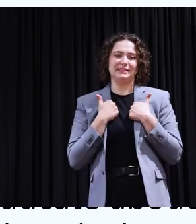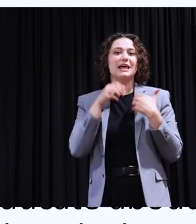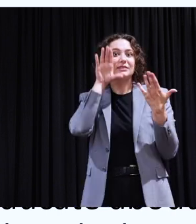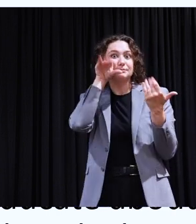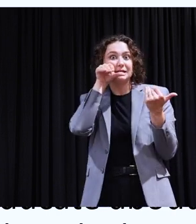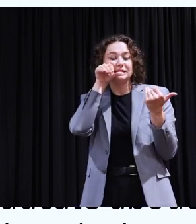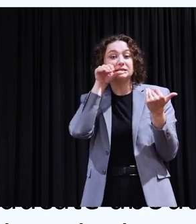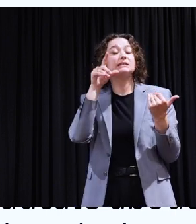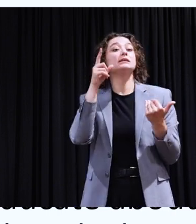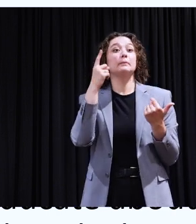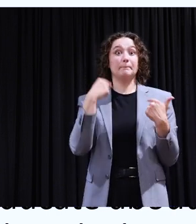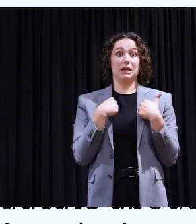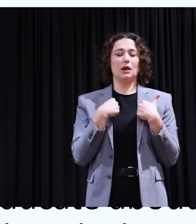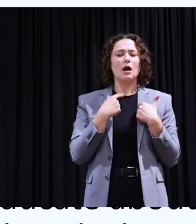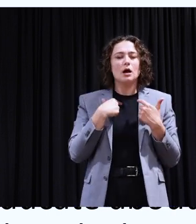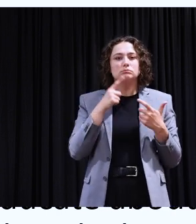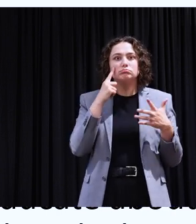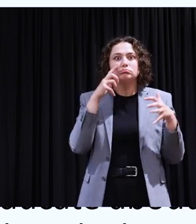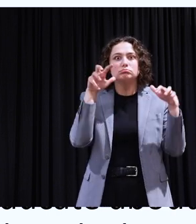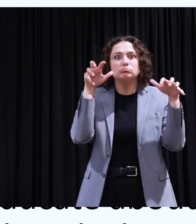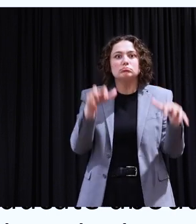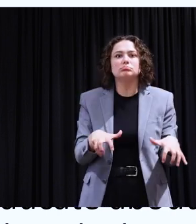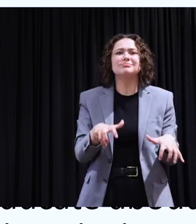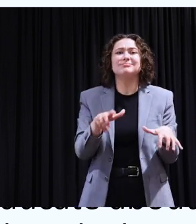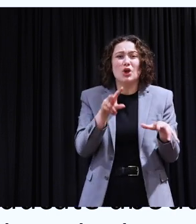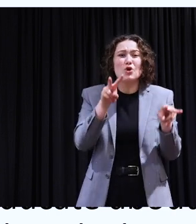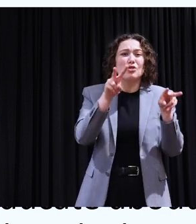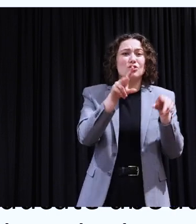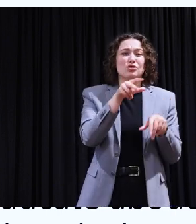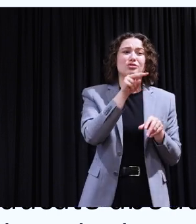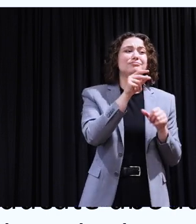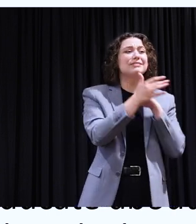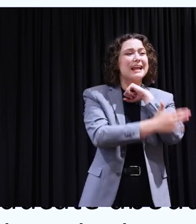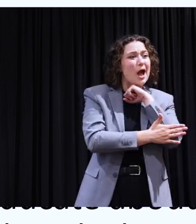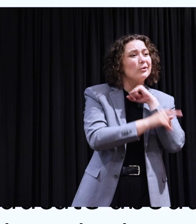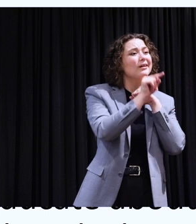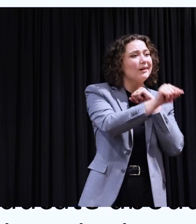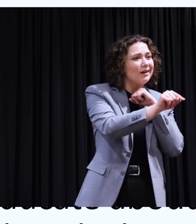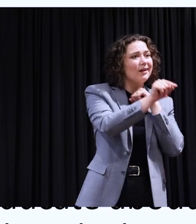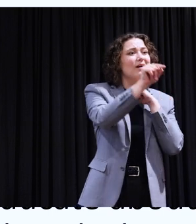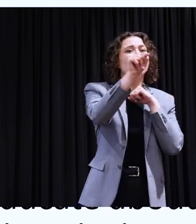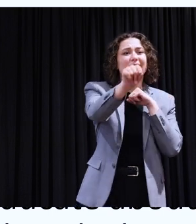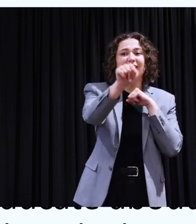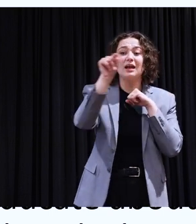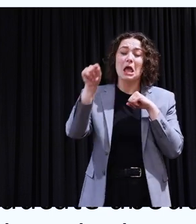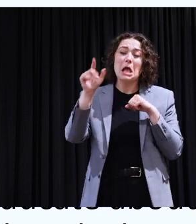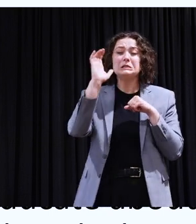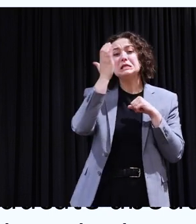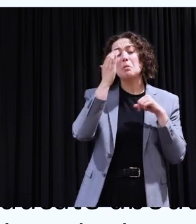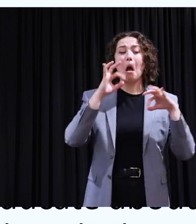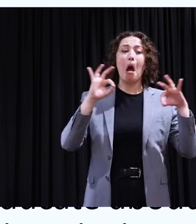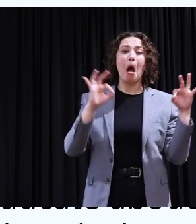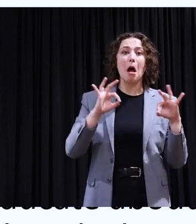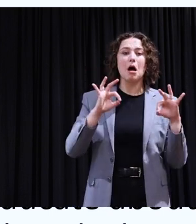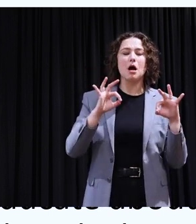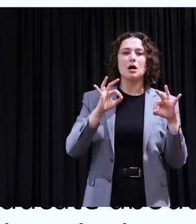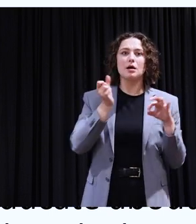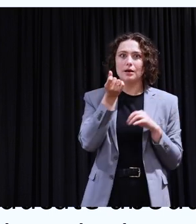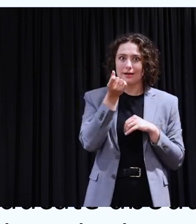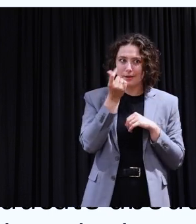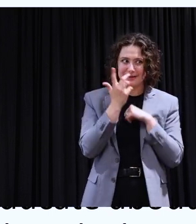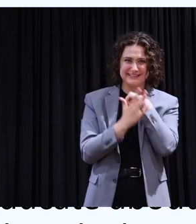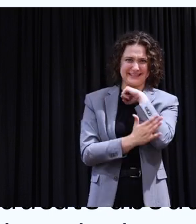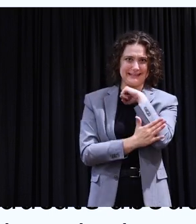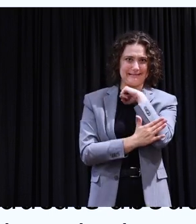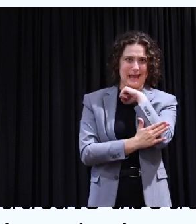me, it's mind-blowing. You know, even as we do it from county to county, it may not seem significant, but that's because it's county. If you really